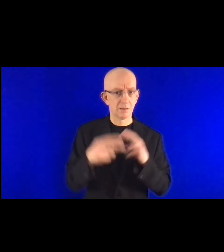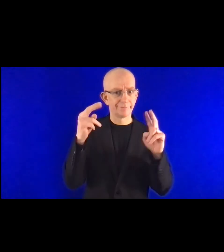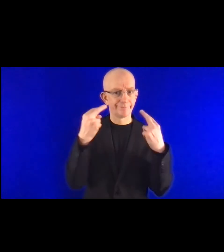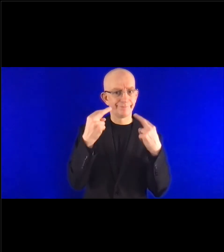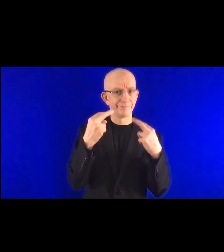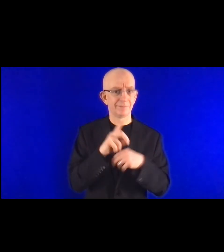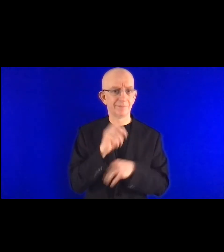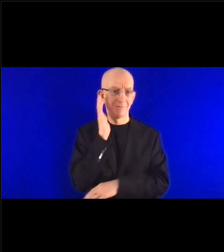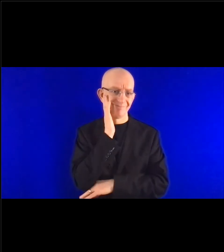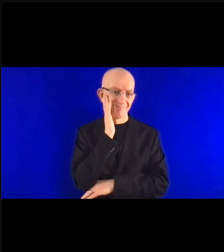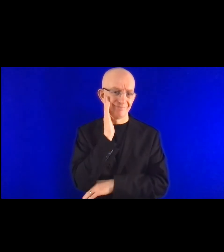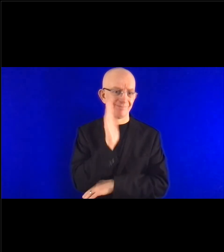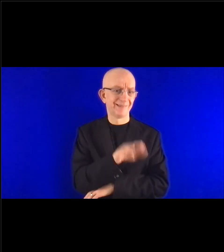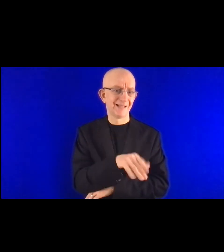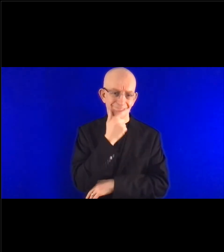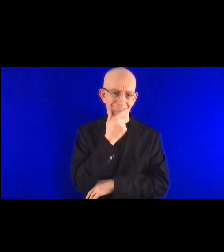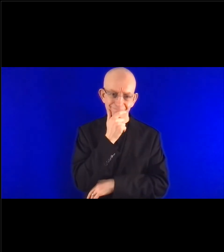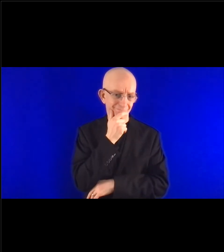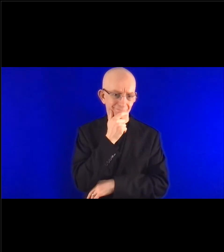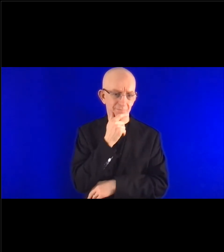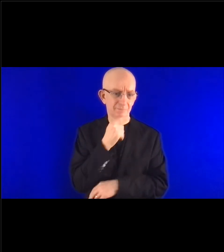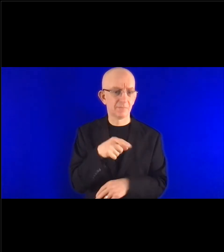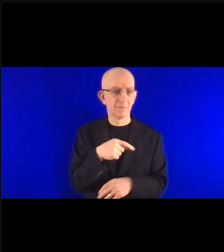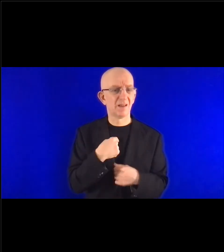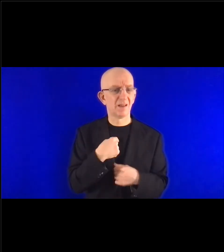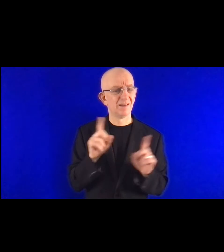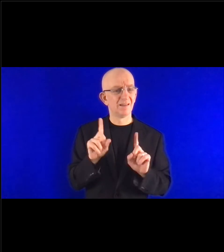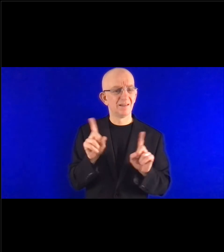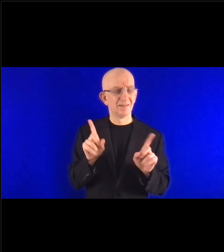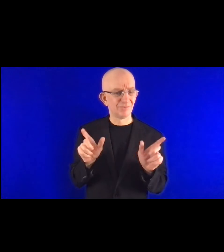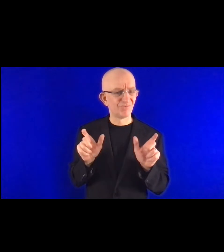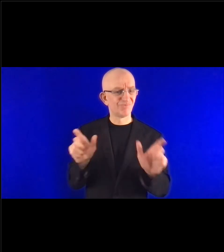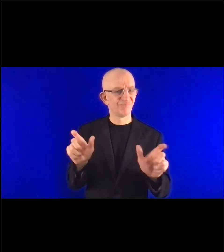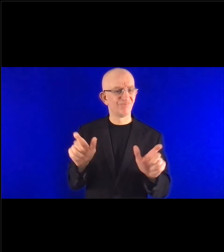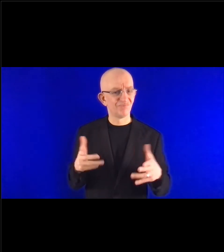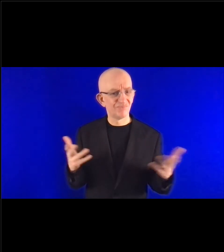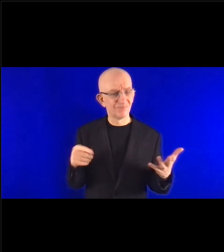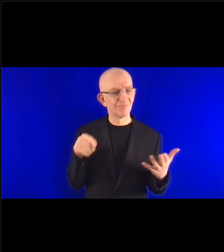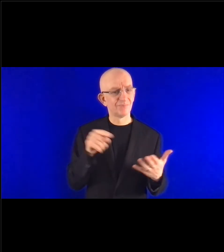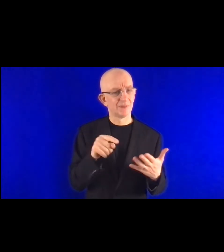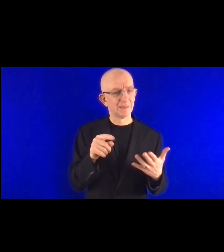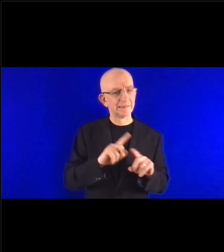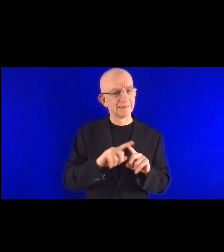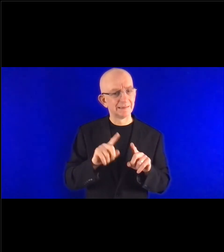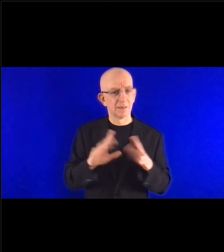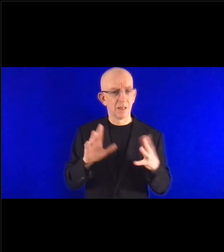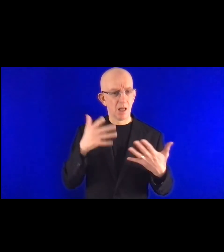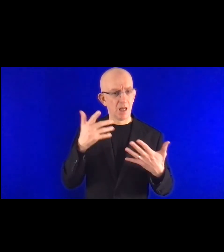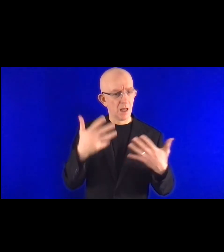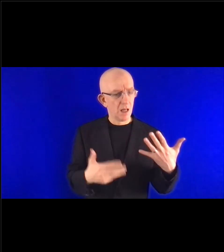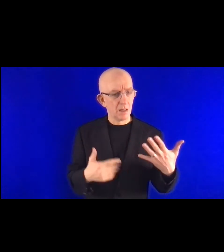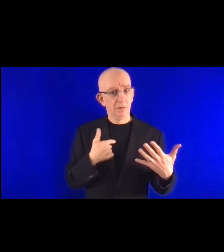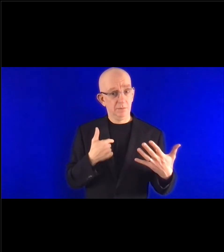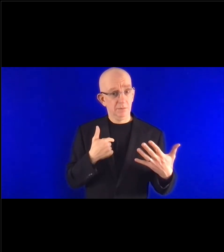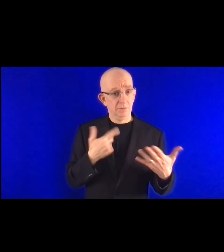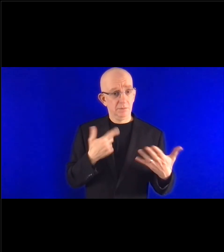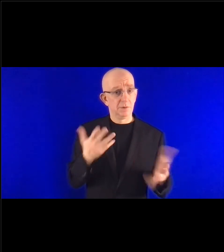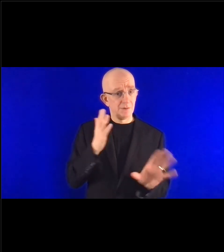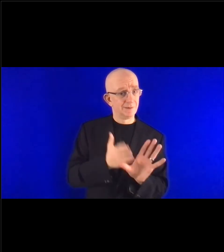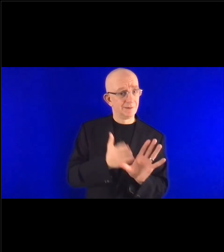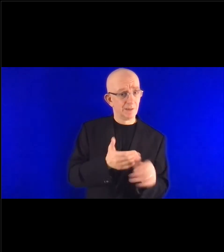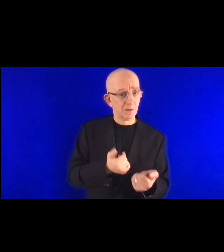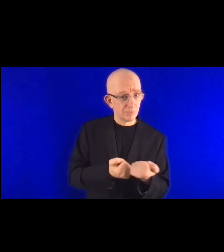and a person who struggles with psychosocial and physical disabilities herself. Nor I want admiration. I